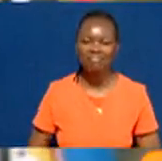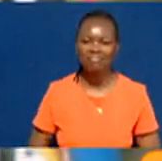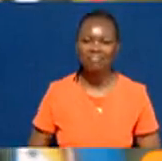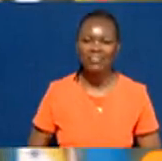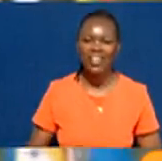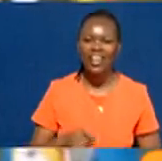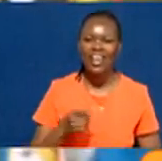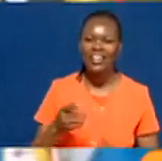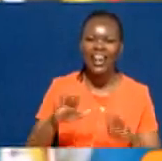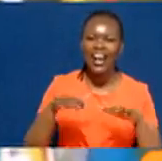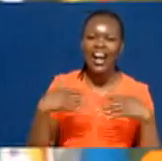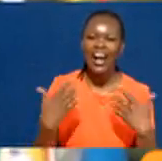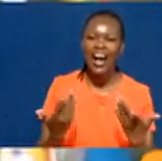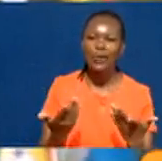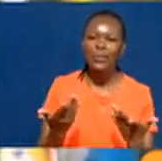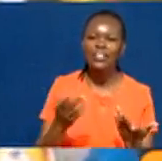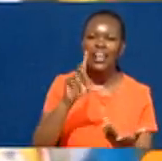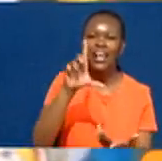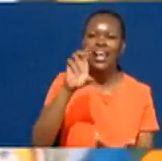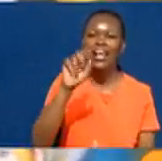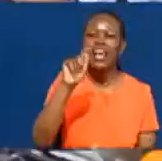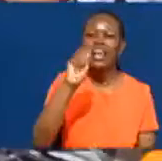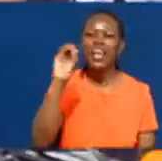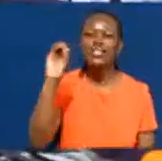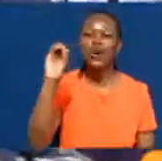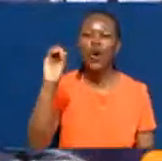And how is my good friend Leto, by the way?